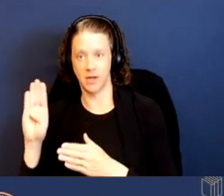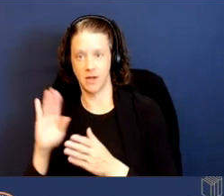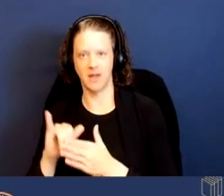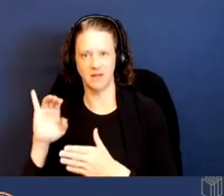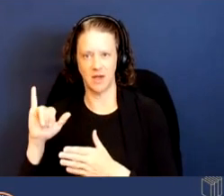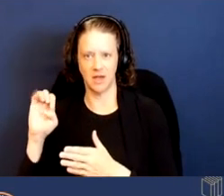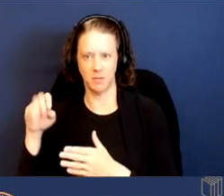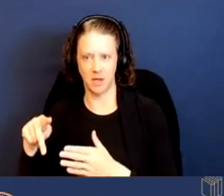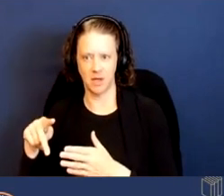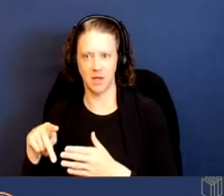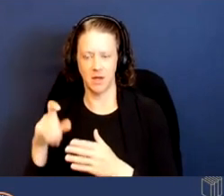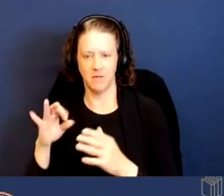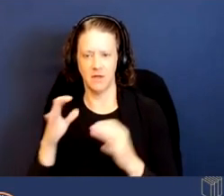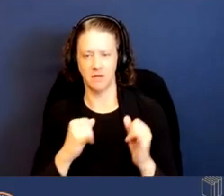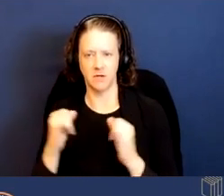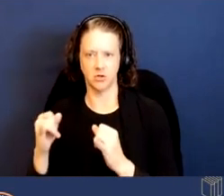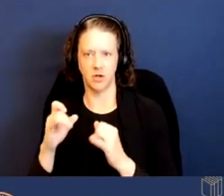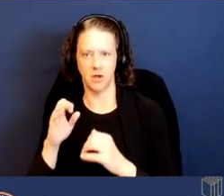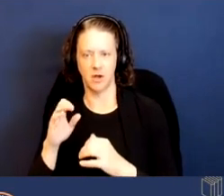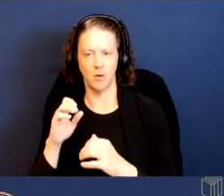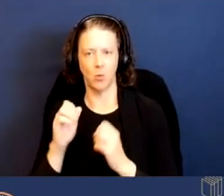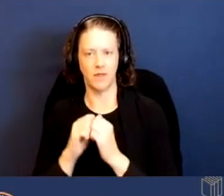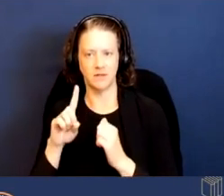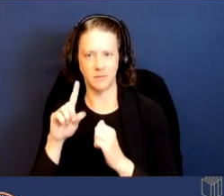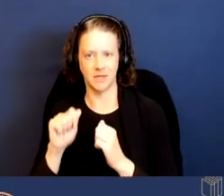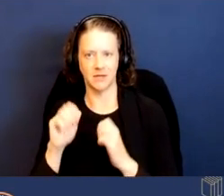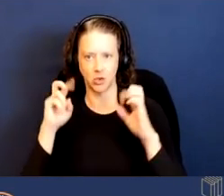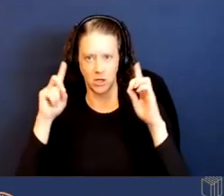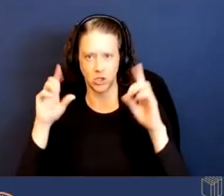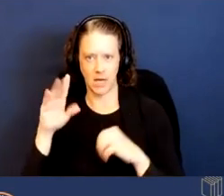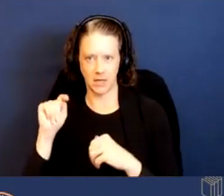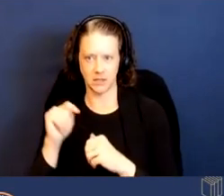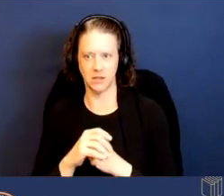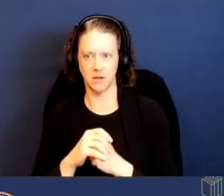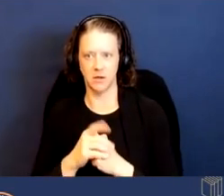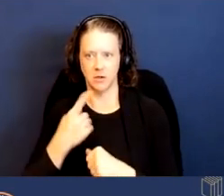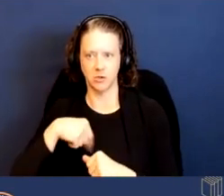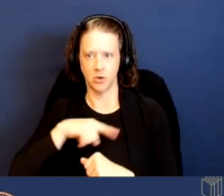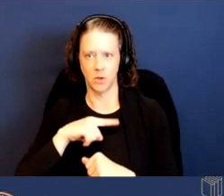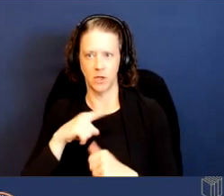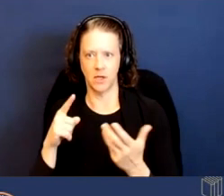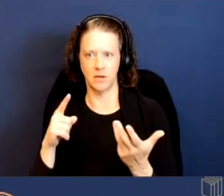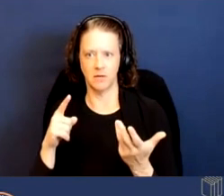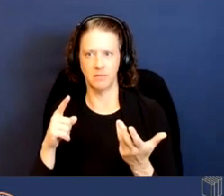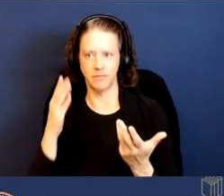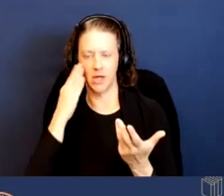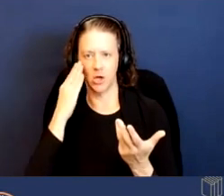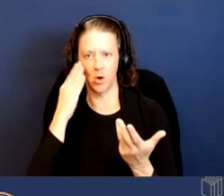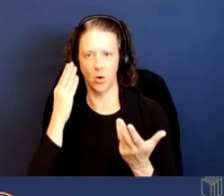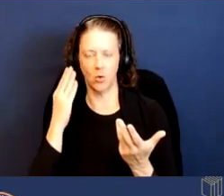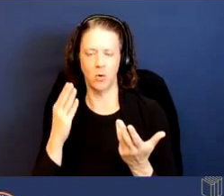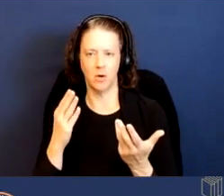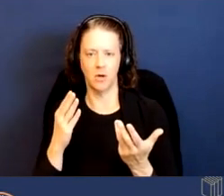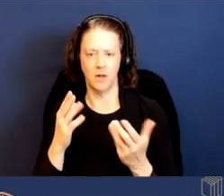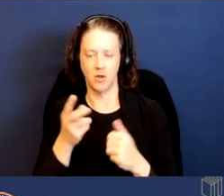IEP of the Individuals with Disabilities Education Act. And so, we know that the transition from